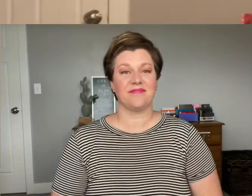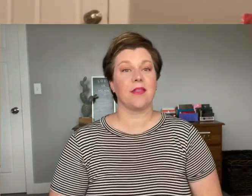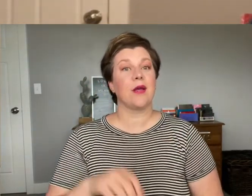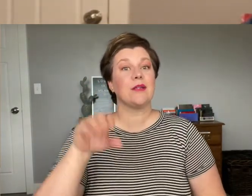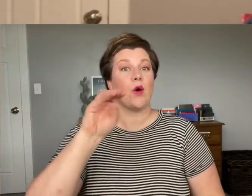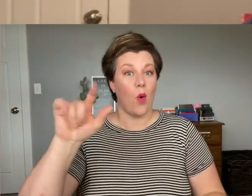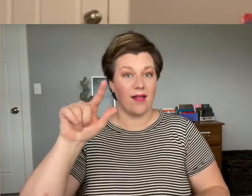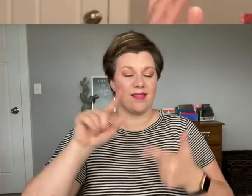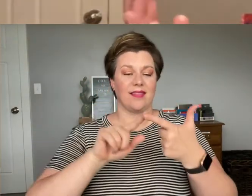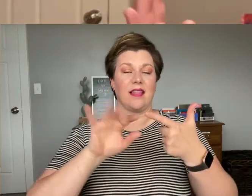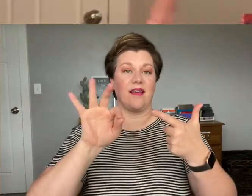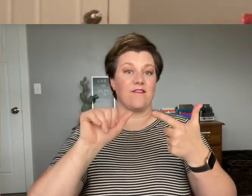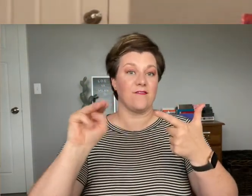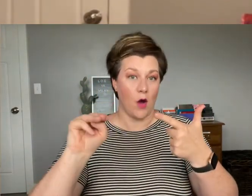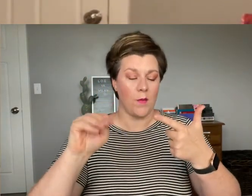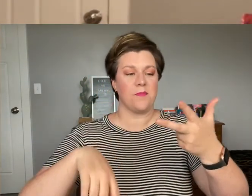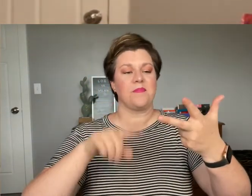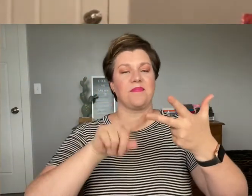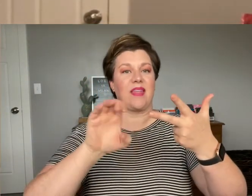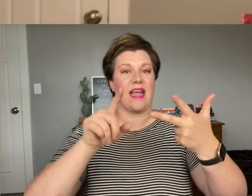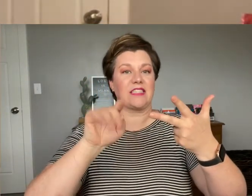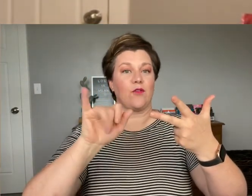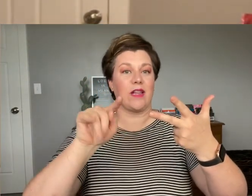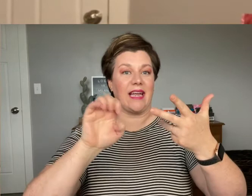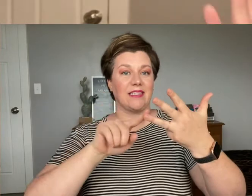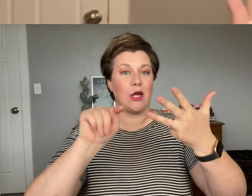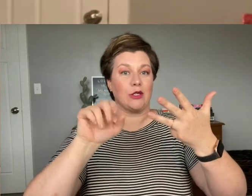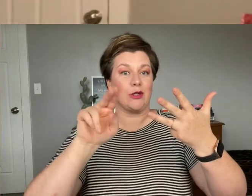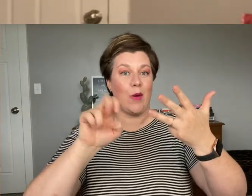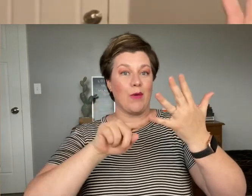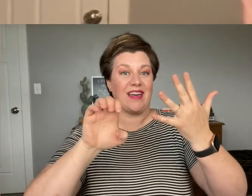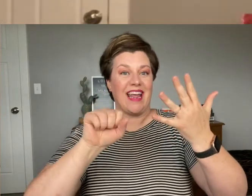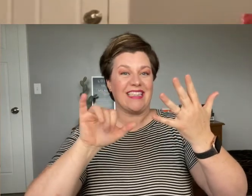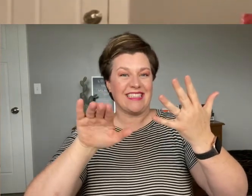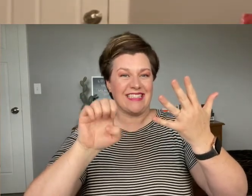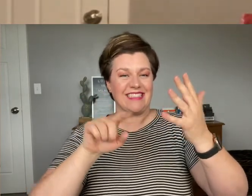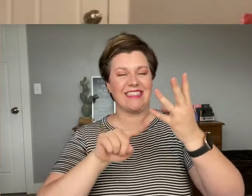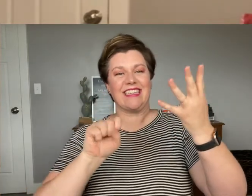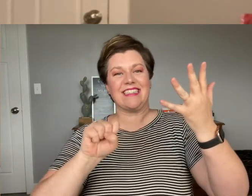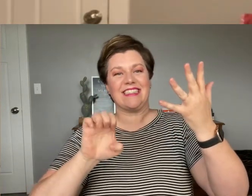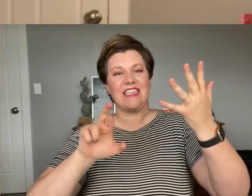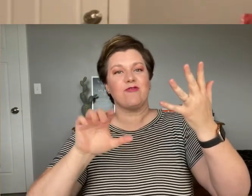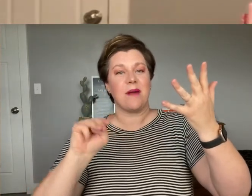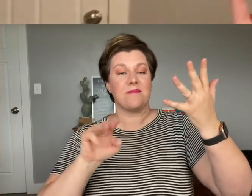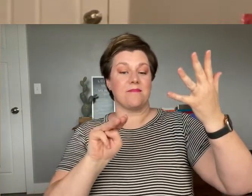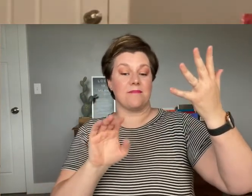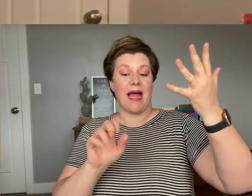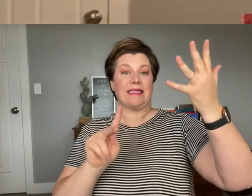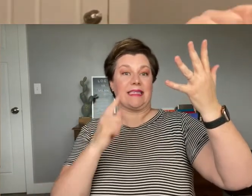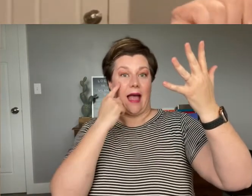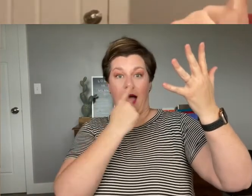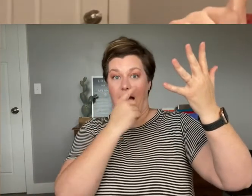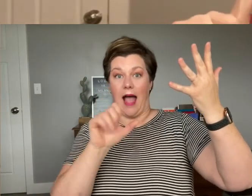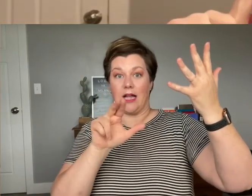from. So you guys, oil cleanse, foam cleanse, exfoliate, tone, essence,